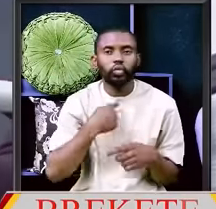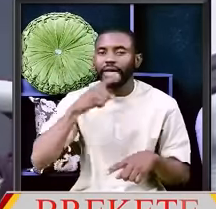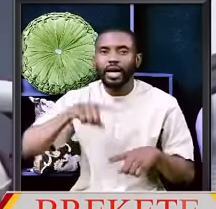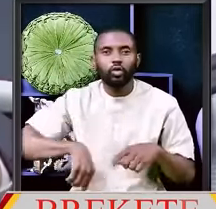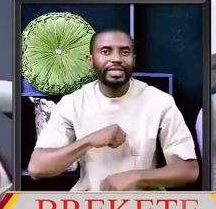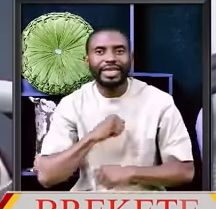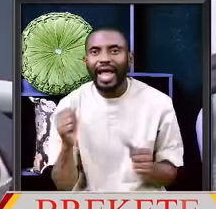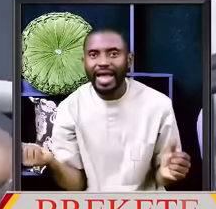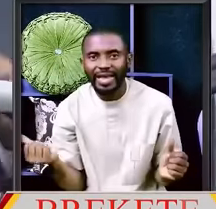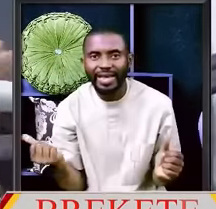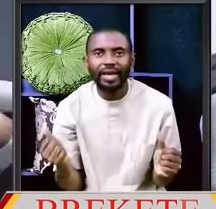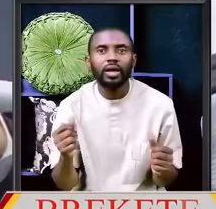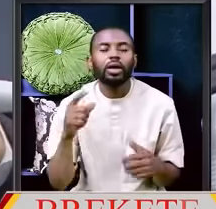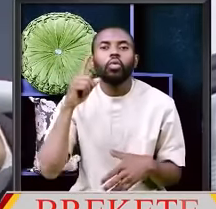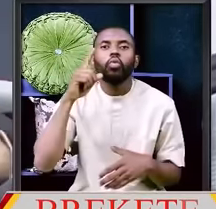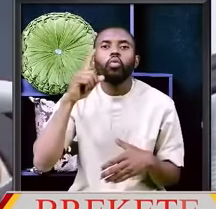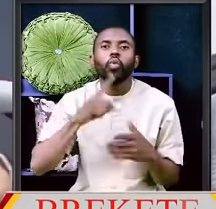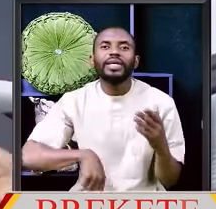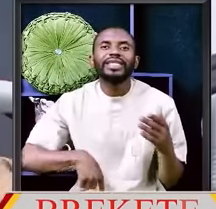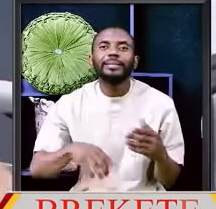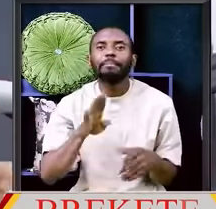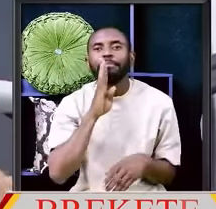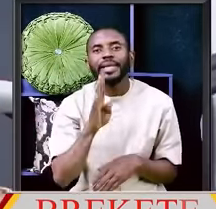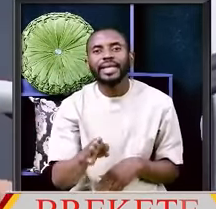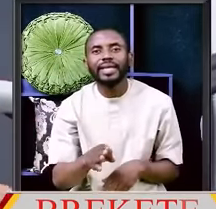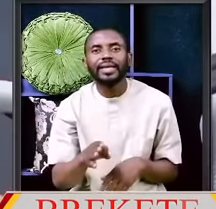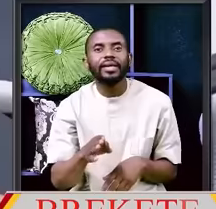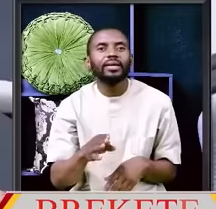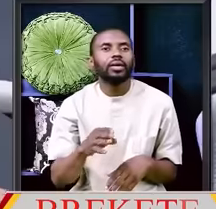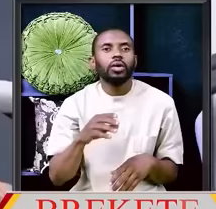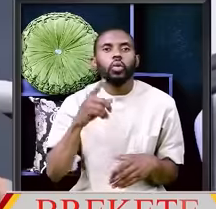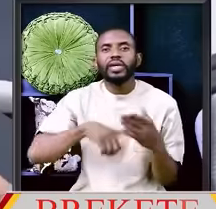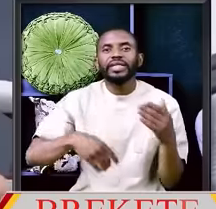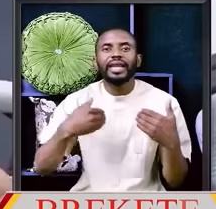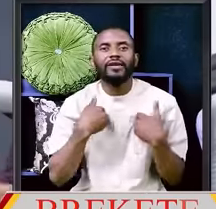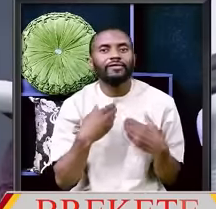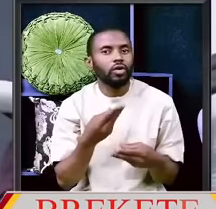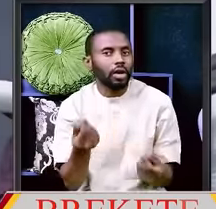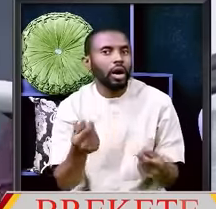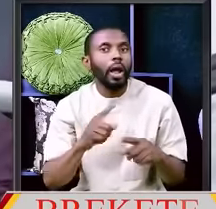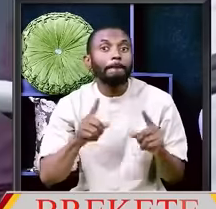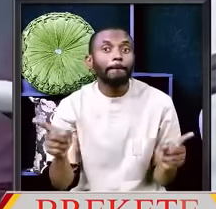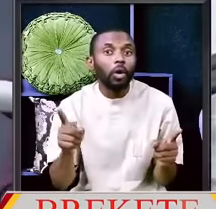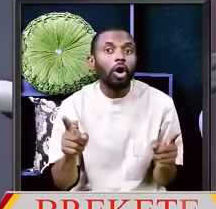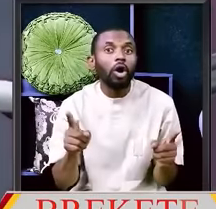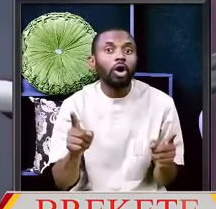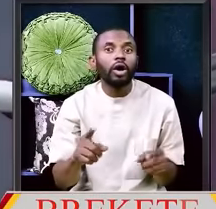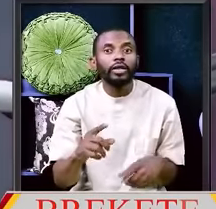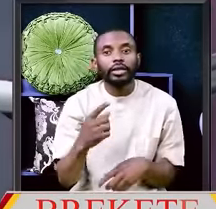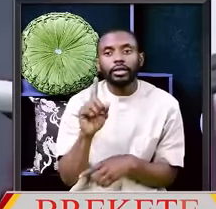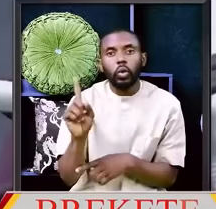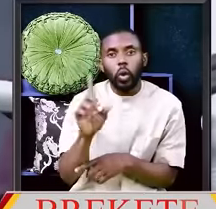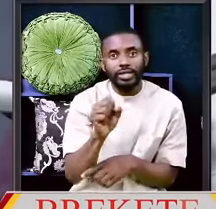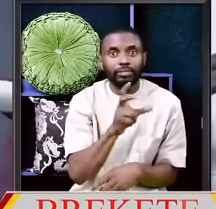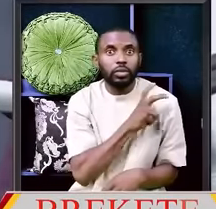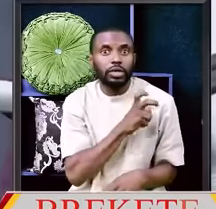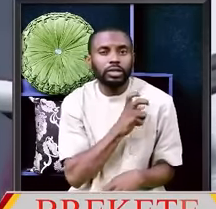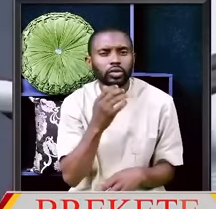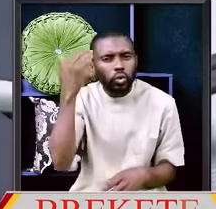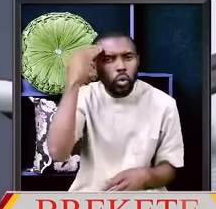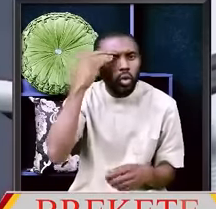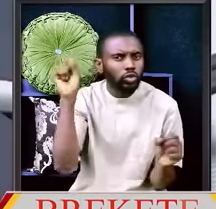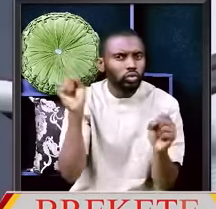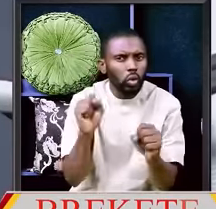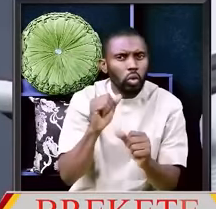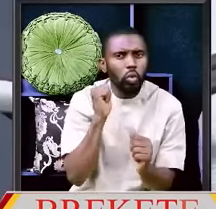cannot deny waiting be. Waiting there for ground, but the ones when I know the struggle